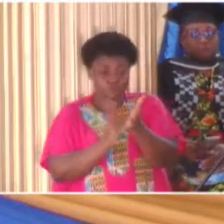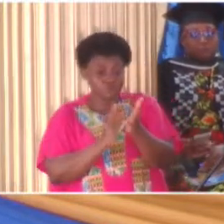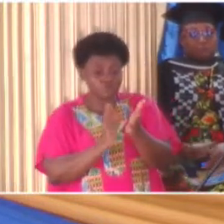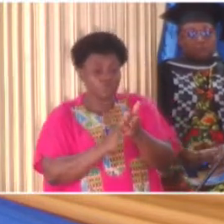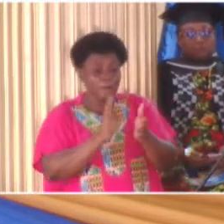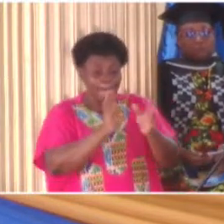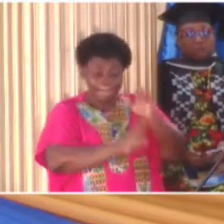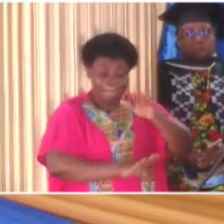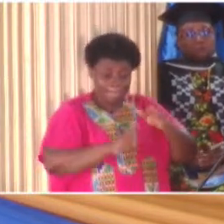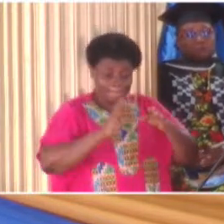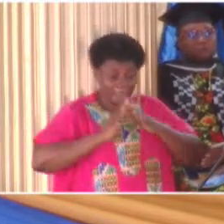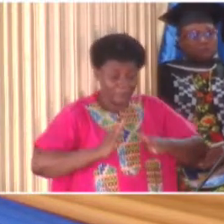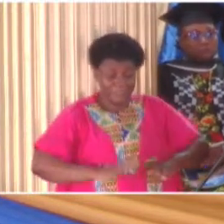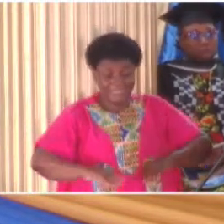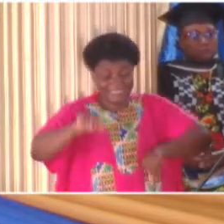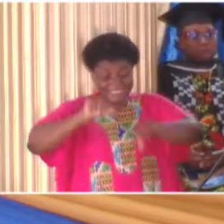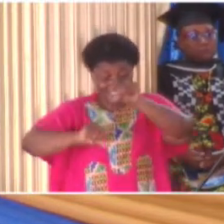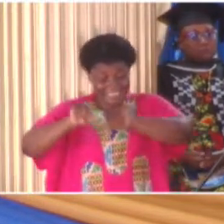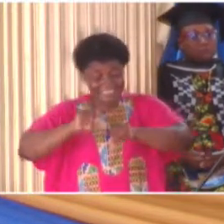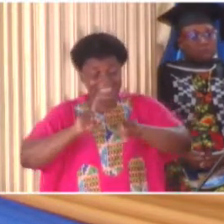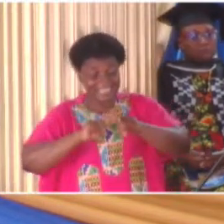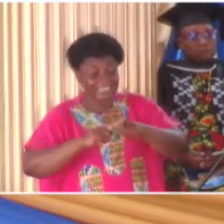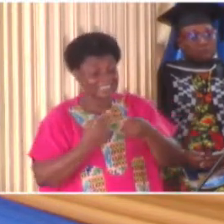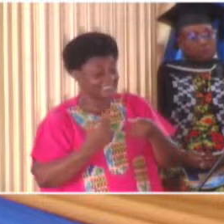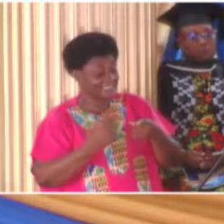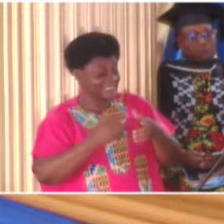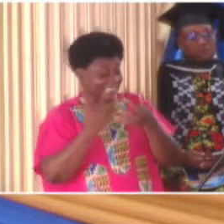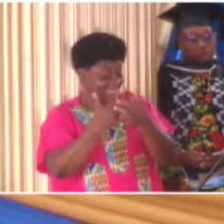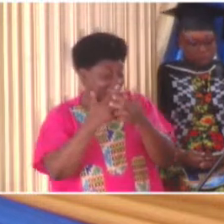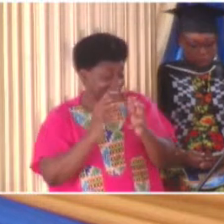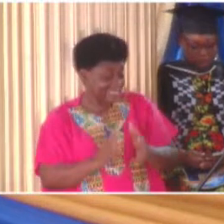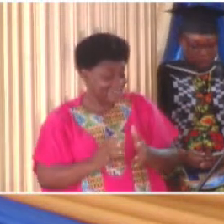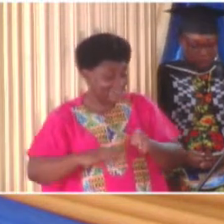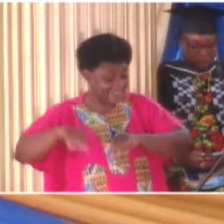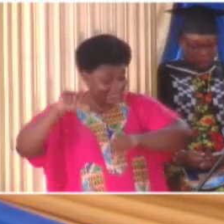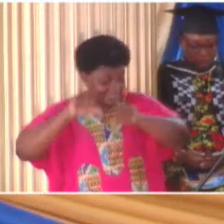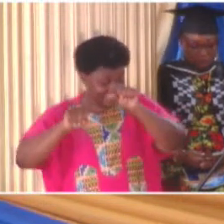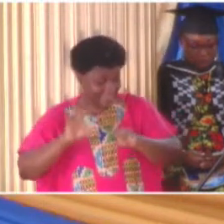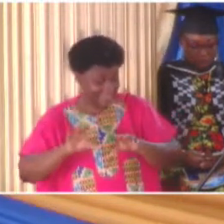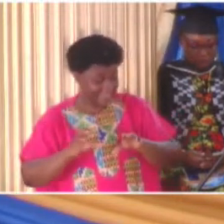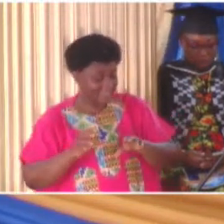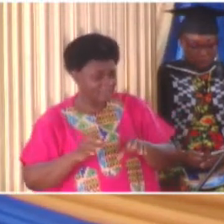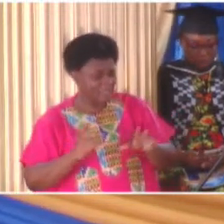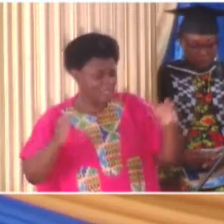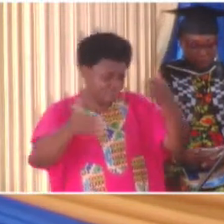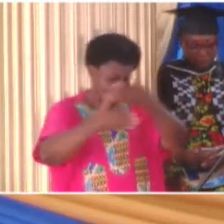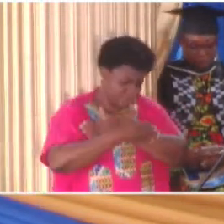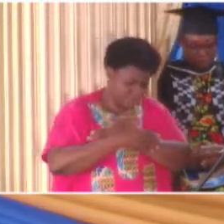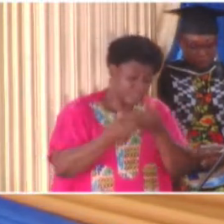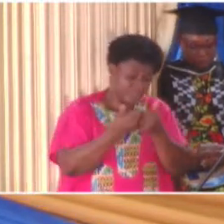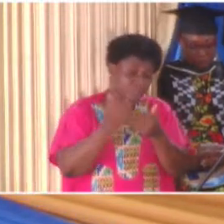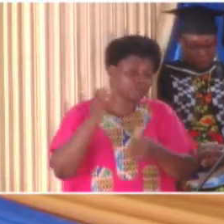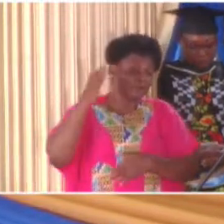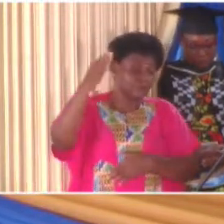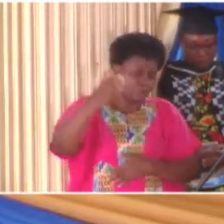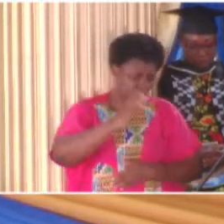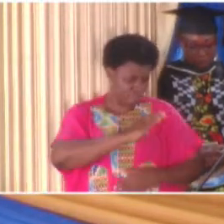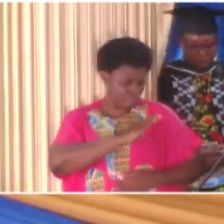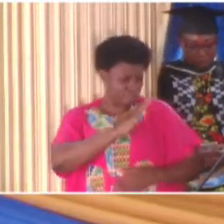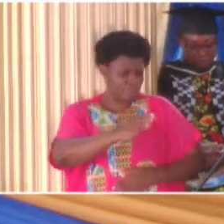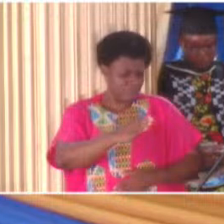Biological Sciences and Engineering Sciences. Embrace the challenges ahead with confidence and proceed